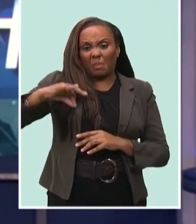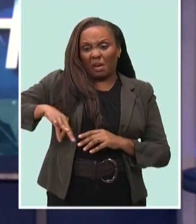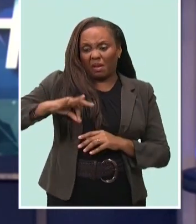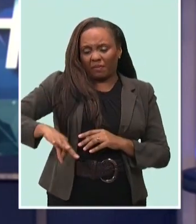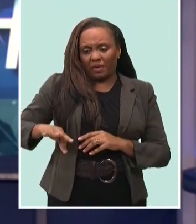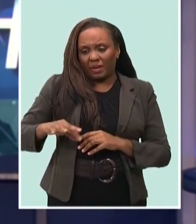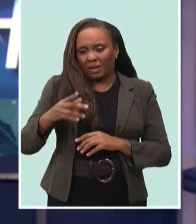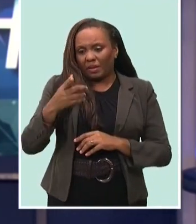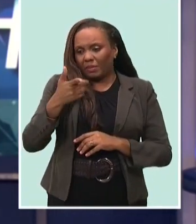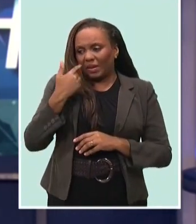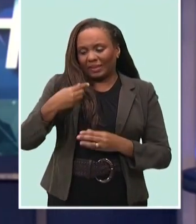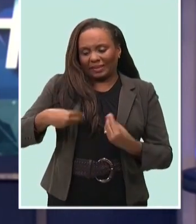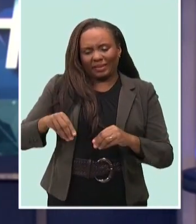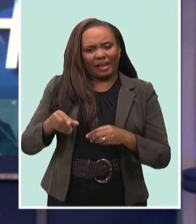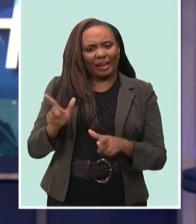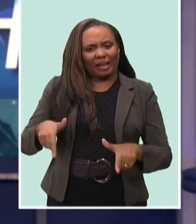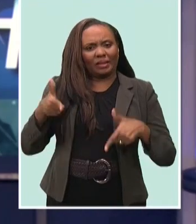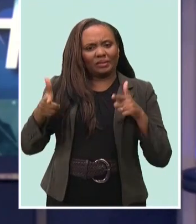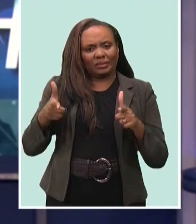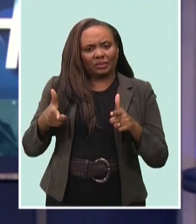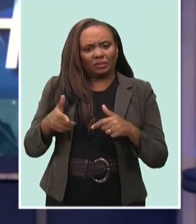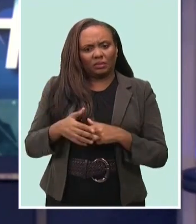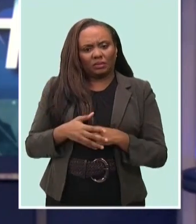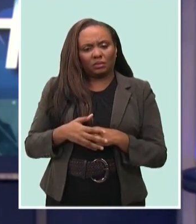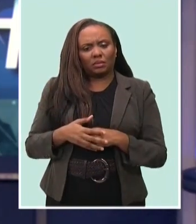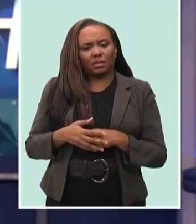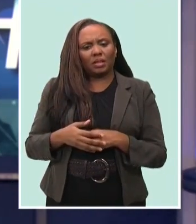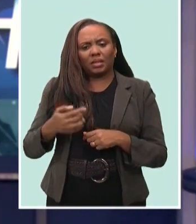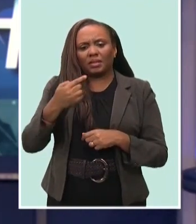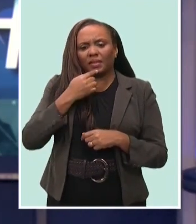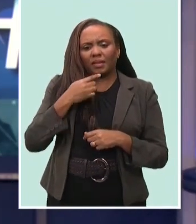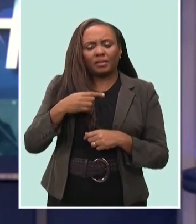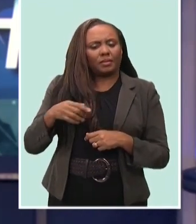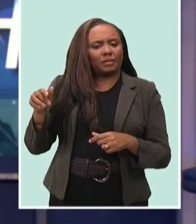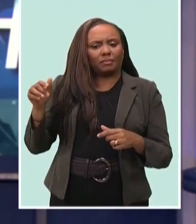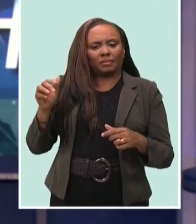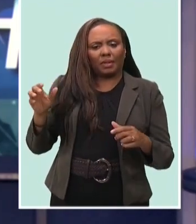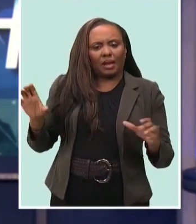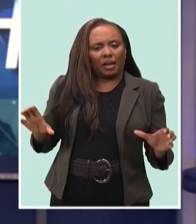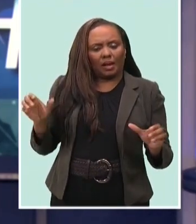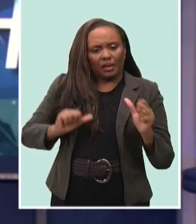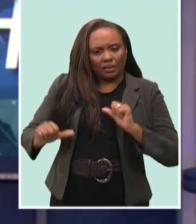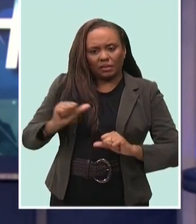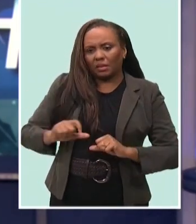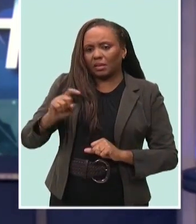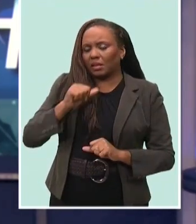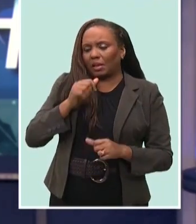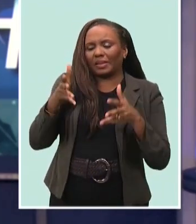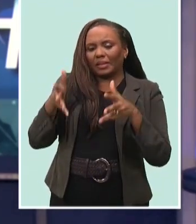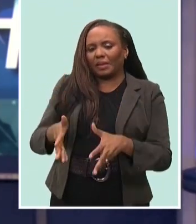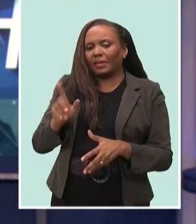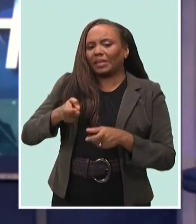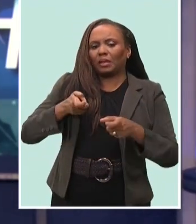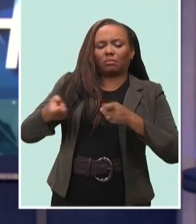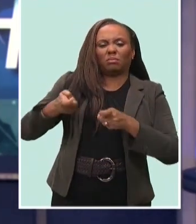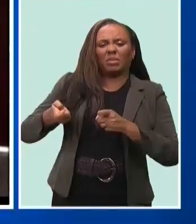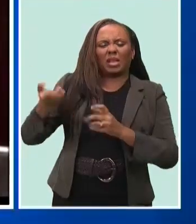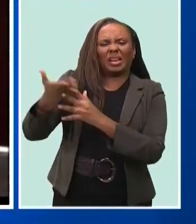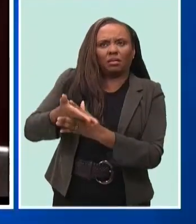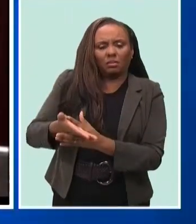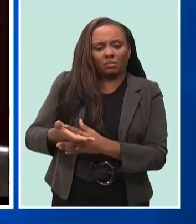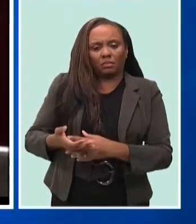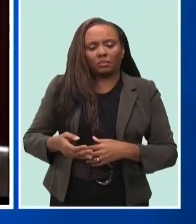laundering. Dr. Walcott, who is the leader of government business, says that such activities should not be left to fester. We all